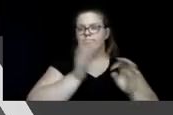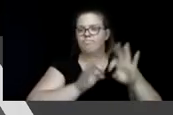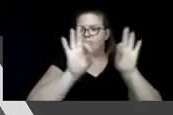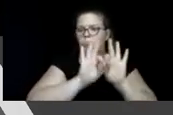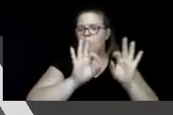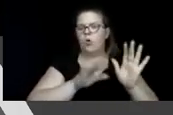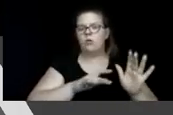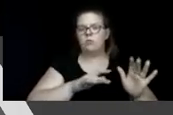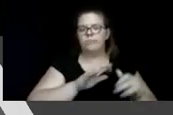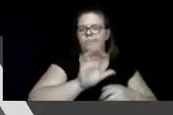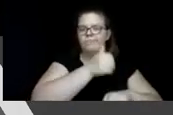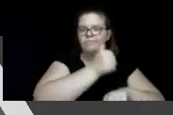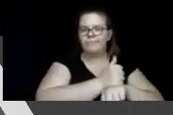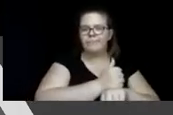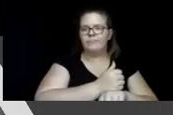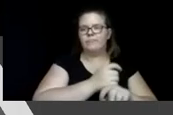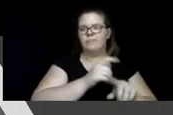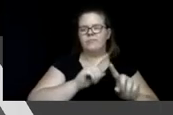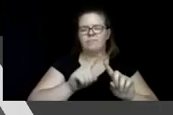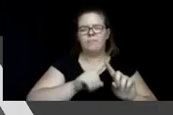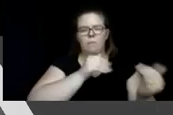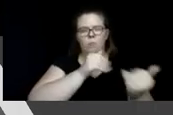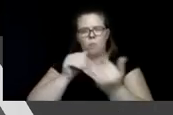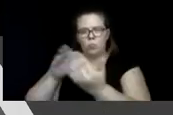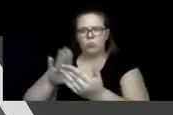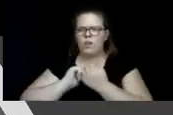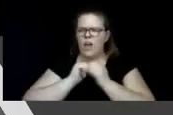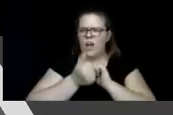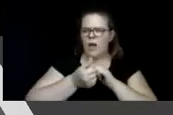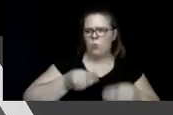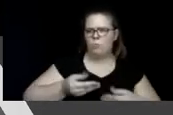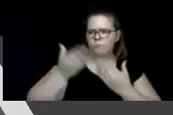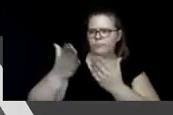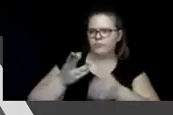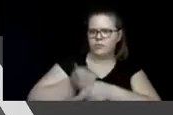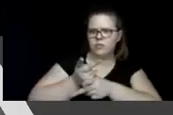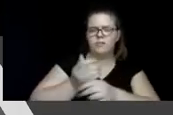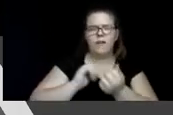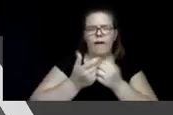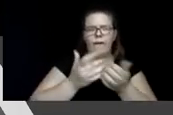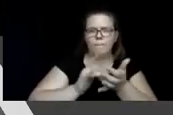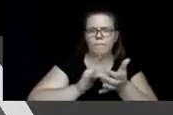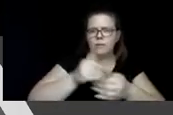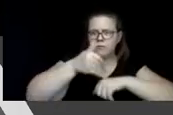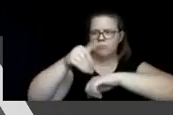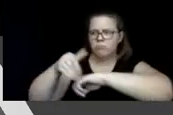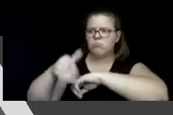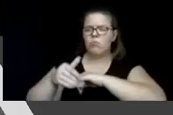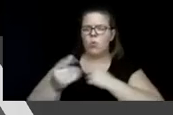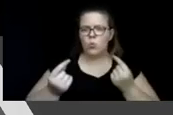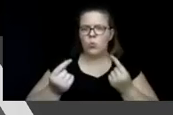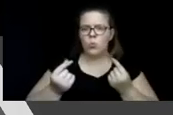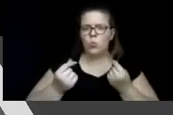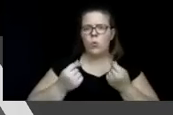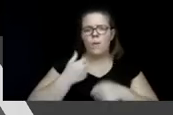together alternatives. So how are we going to get your care to you? How are we going to get prescriptions to you? You know, what can we do to make